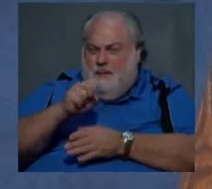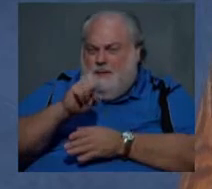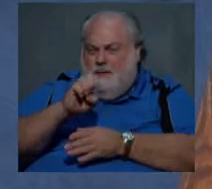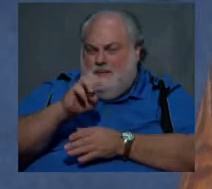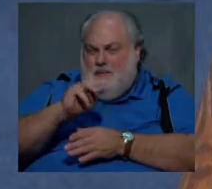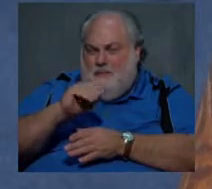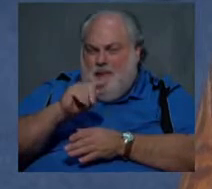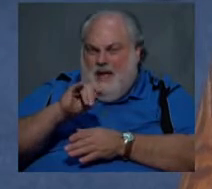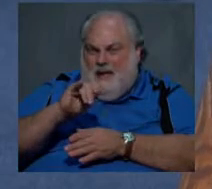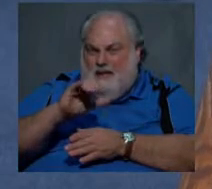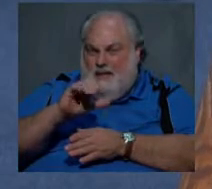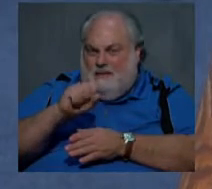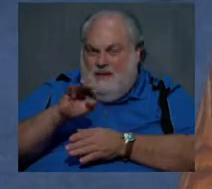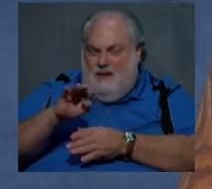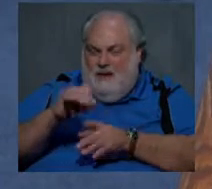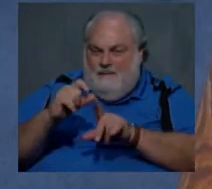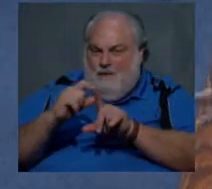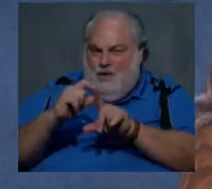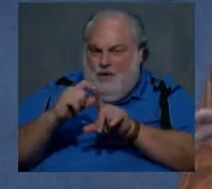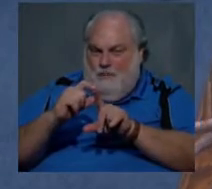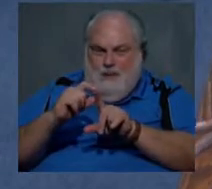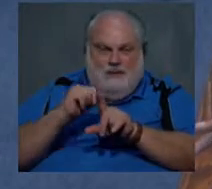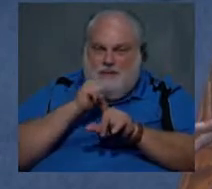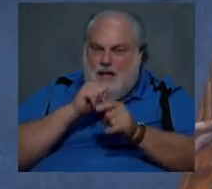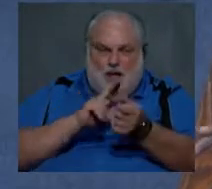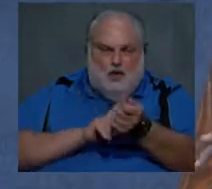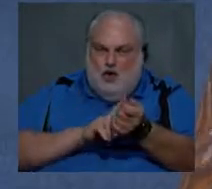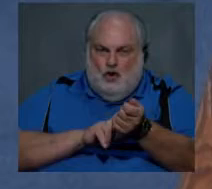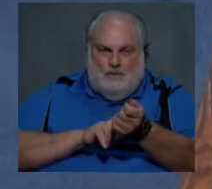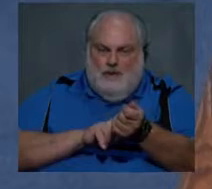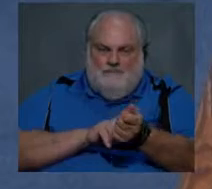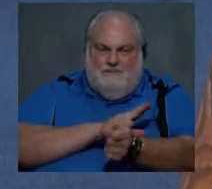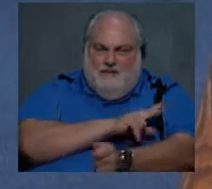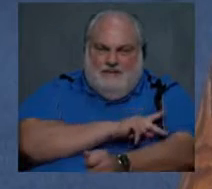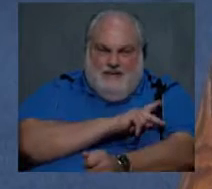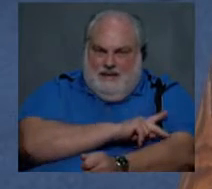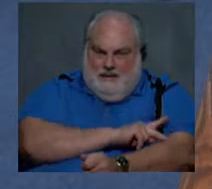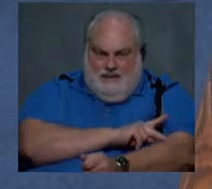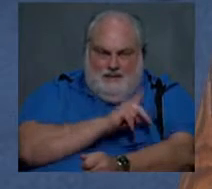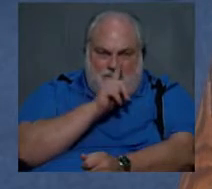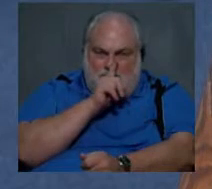but it's not a nursing facility.